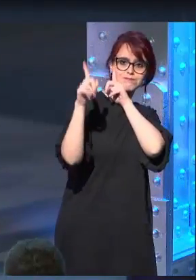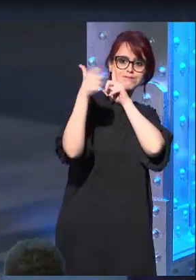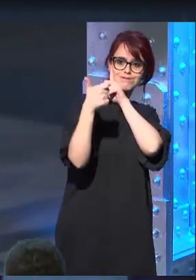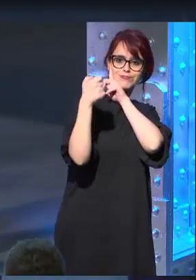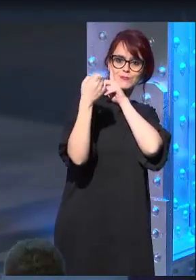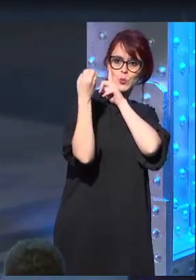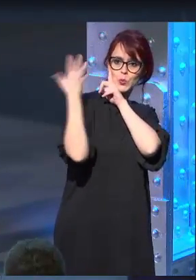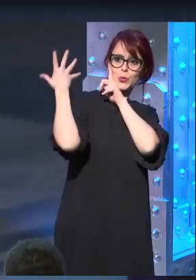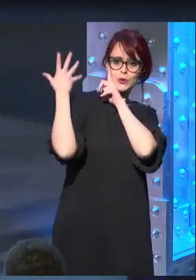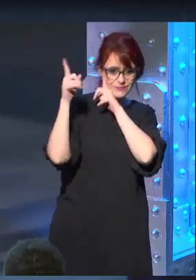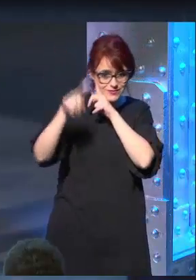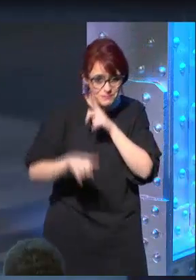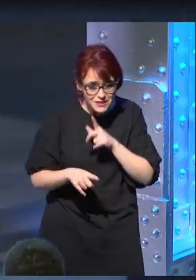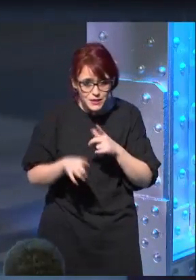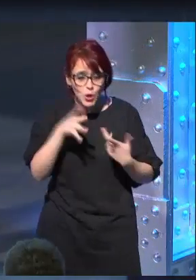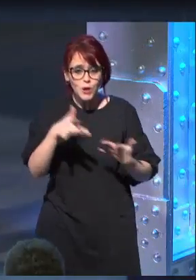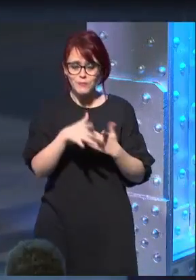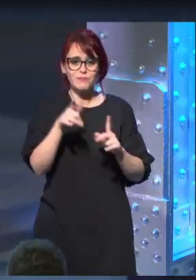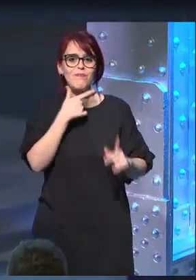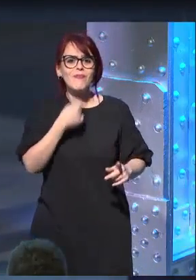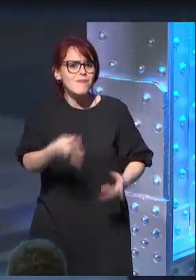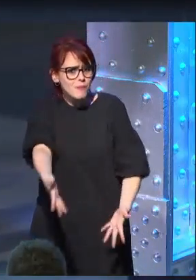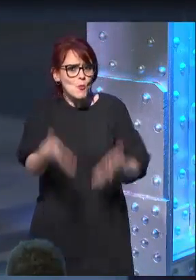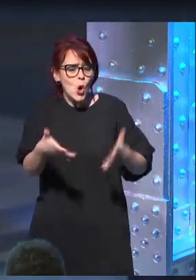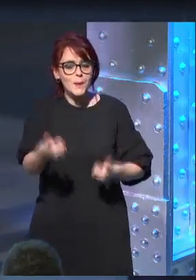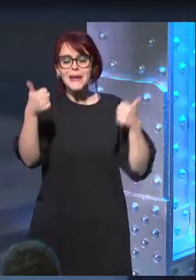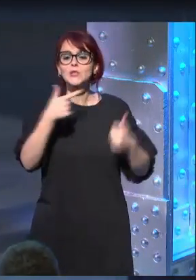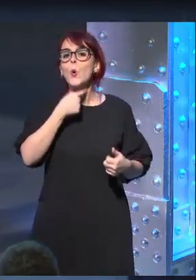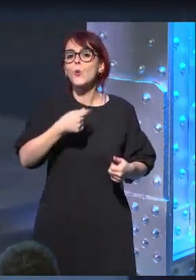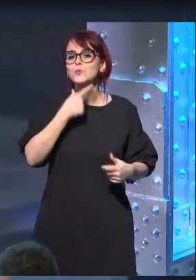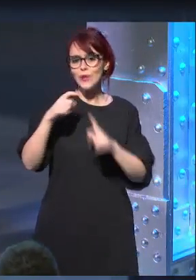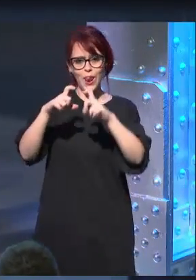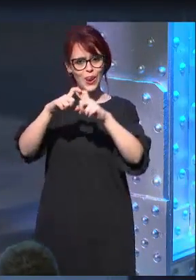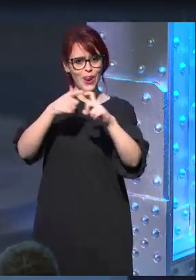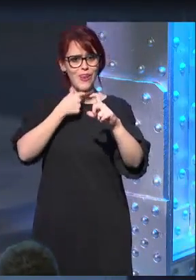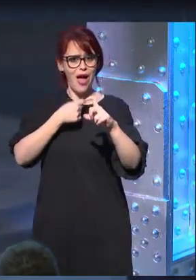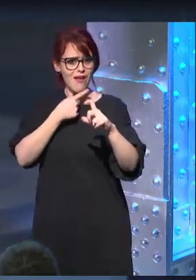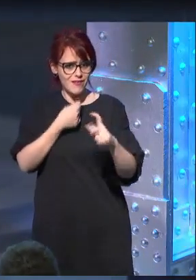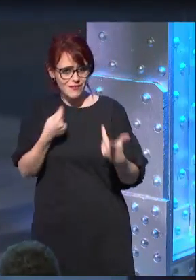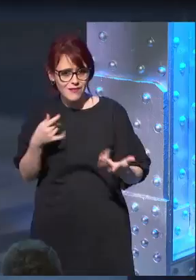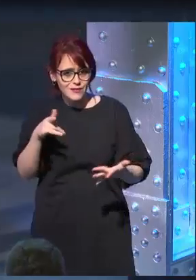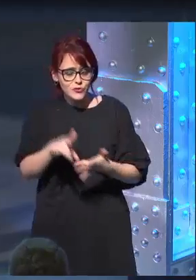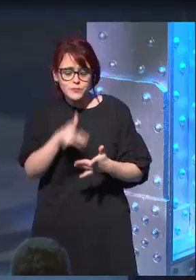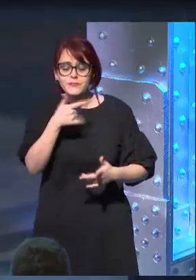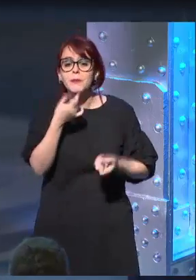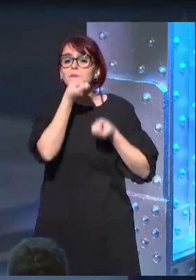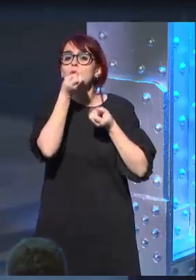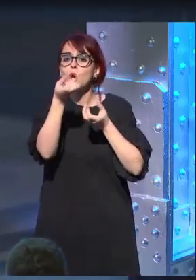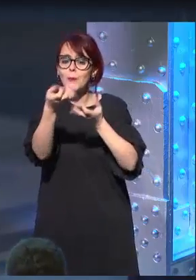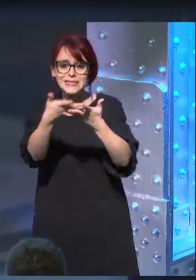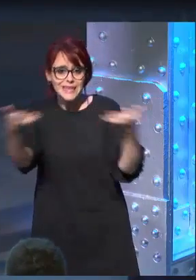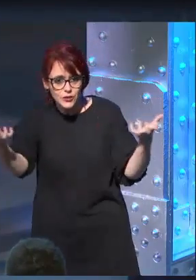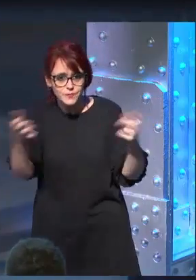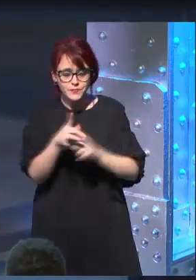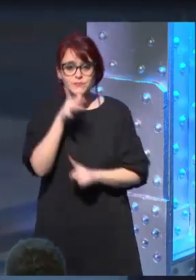to accompany an information that you're uploading, etc. But normally the main reason is to receive the